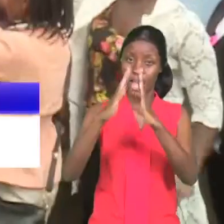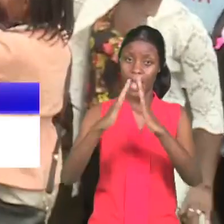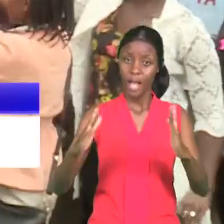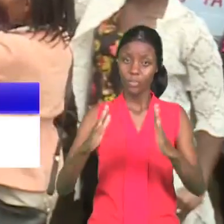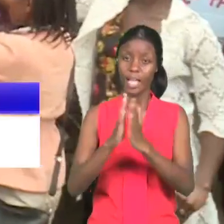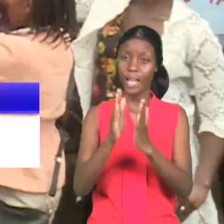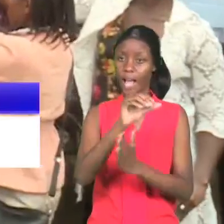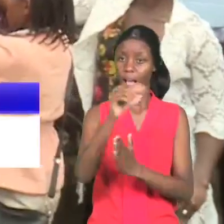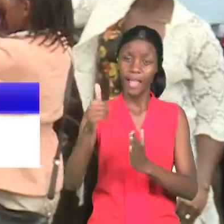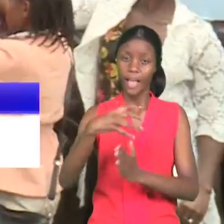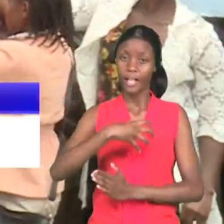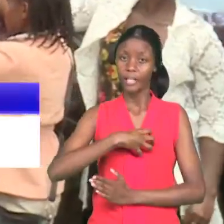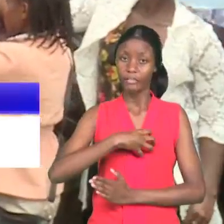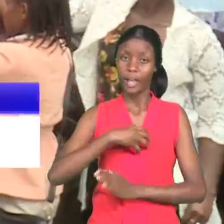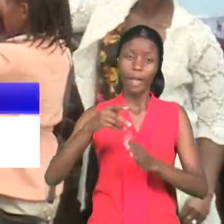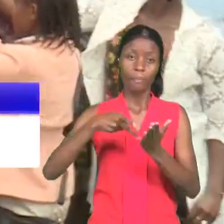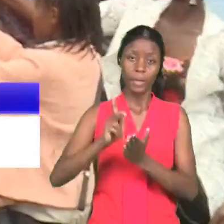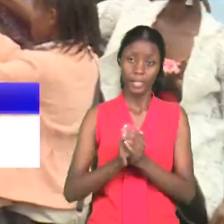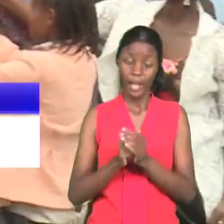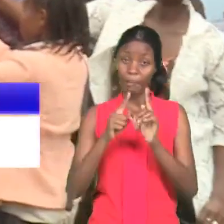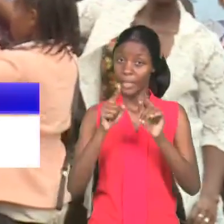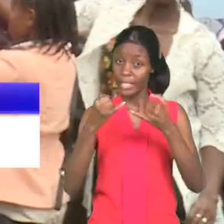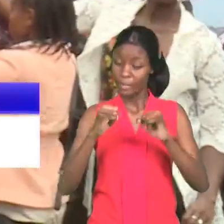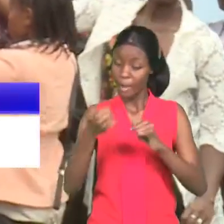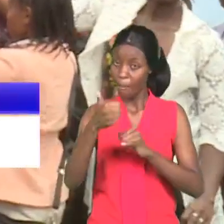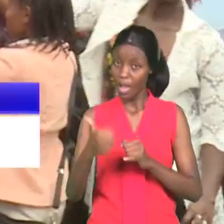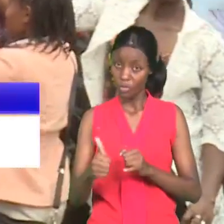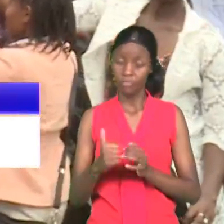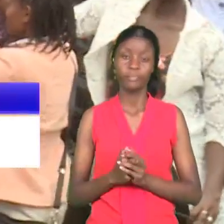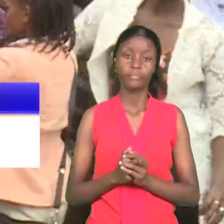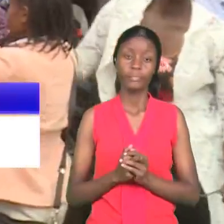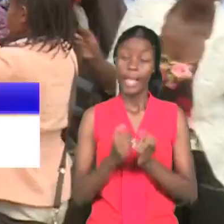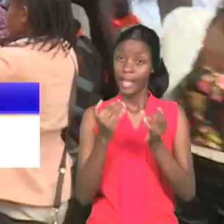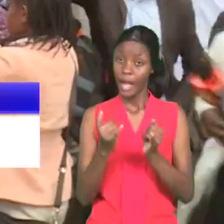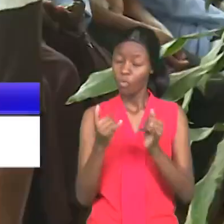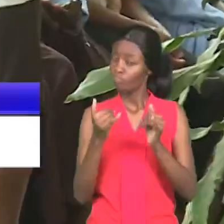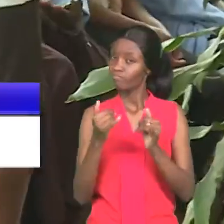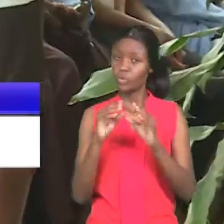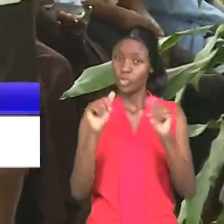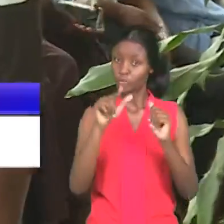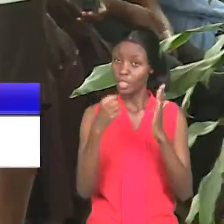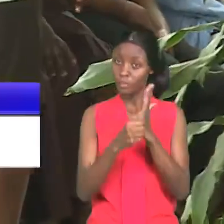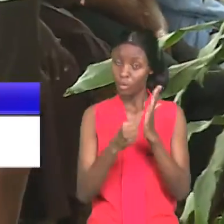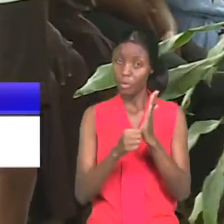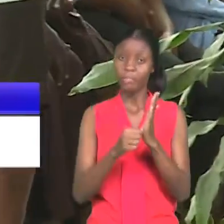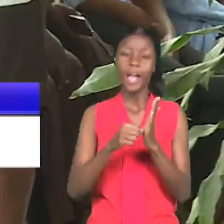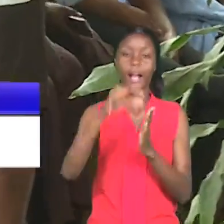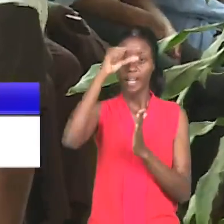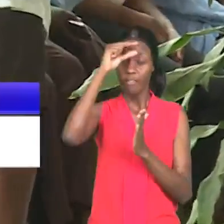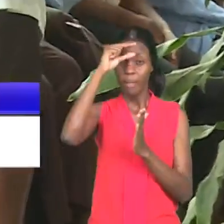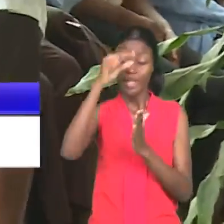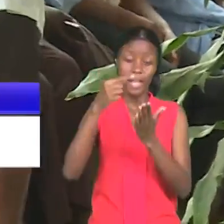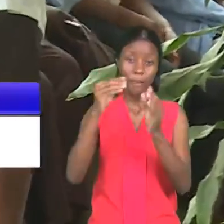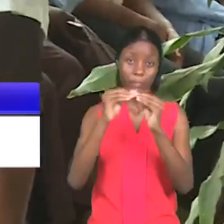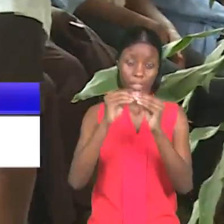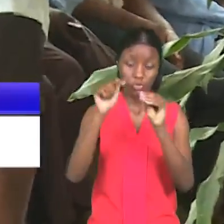allowance. This, however, has not been implemented so far, occasioning the stalemate. To avert the crisis, the government was swift to act and held a consultative